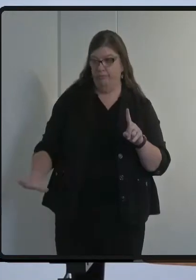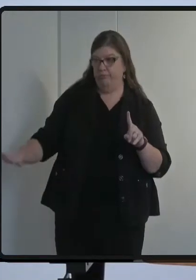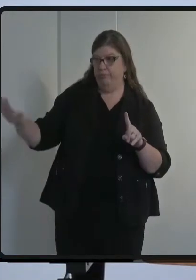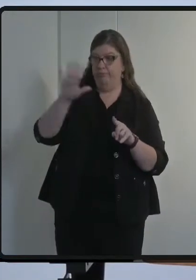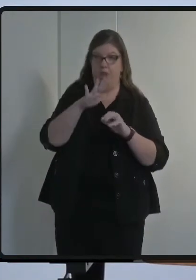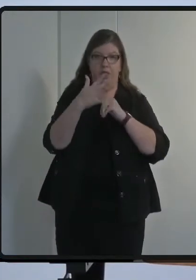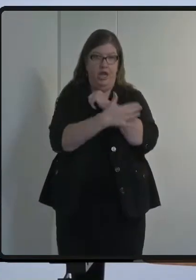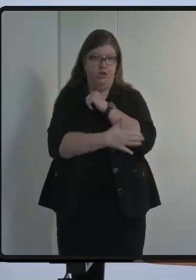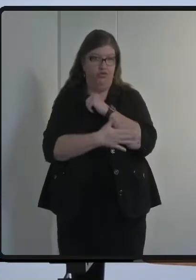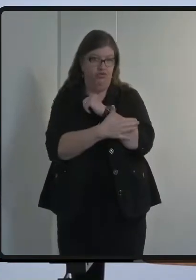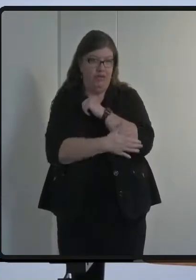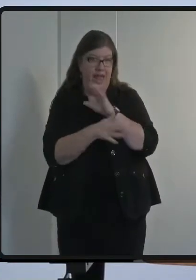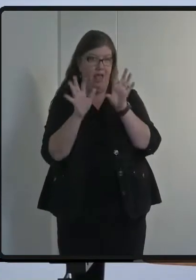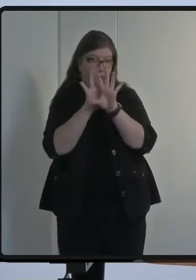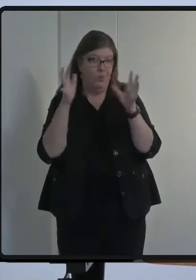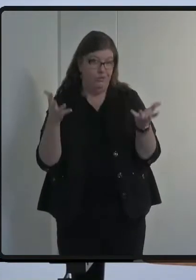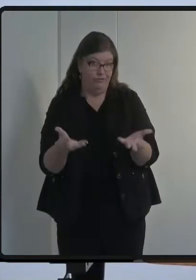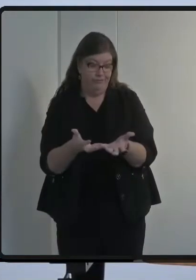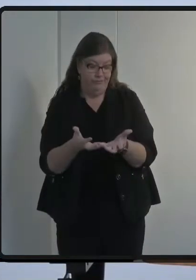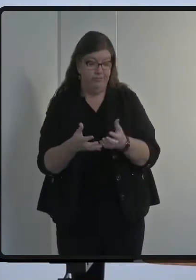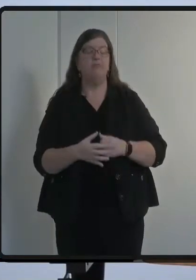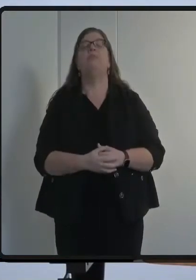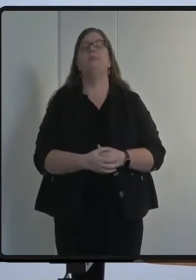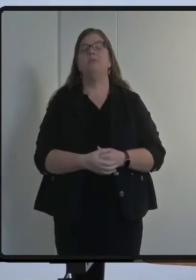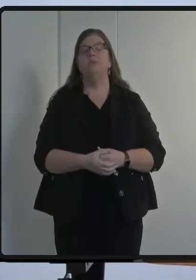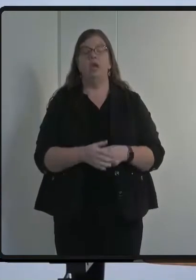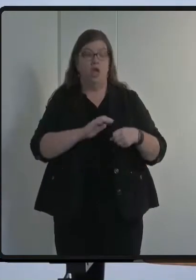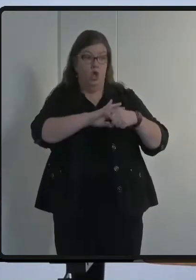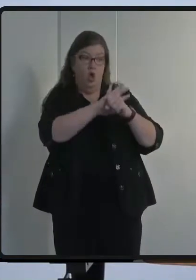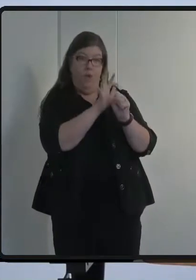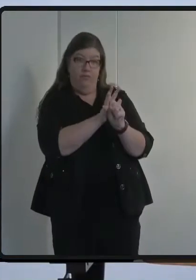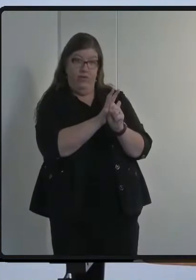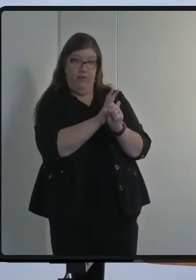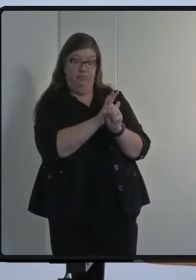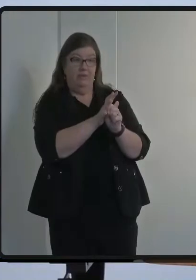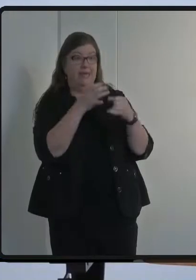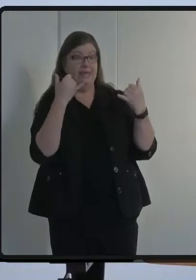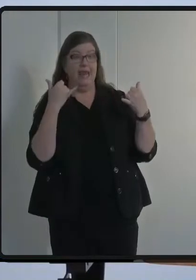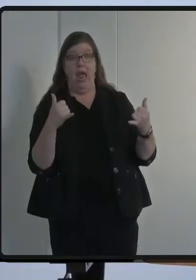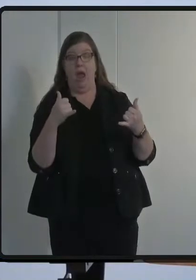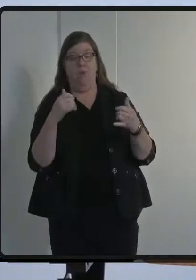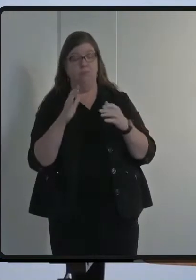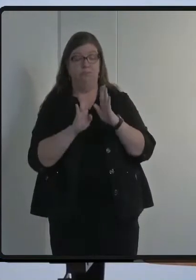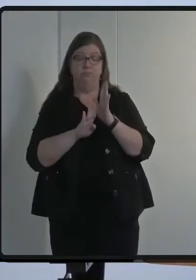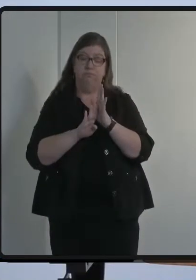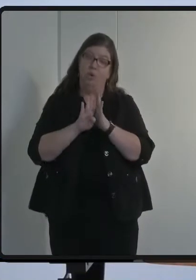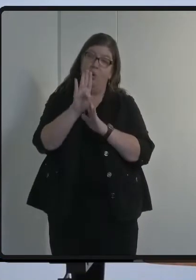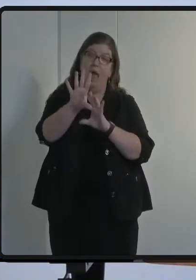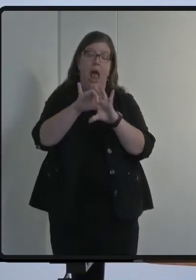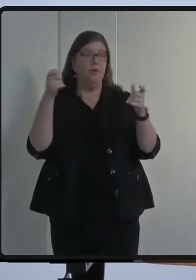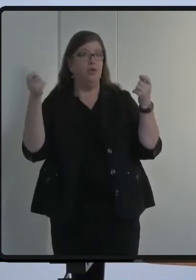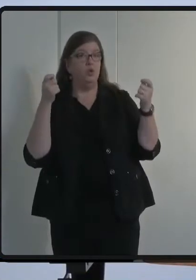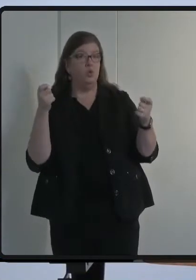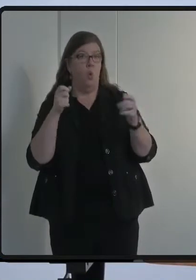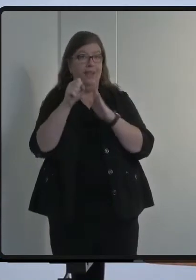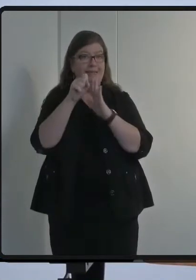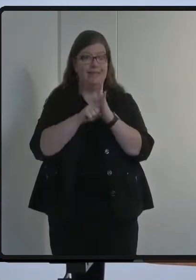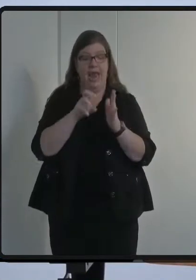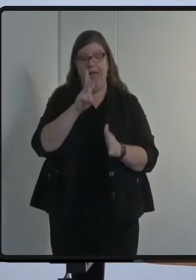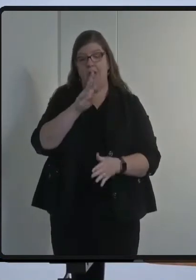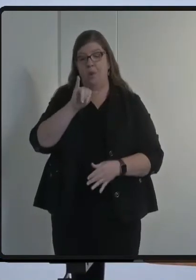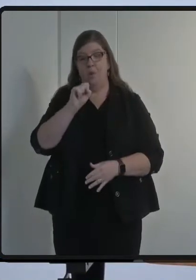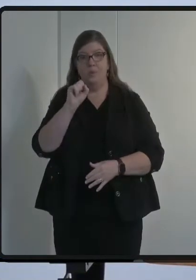around the country and the world. The COVID-19 pandemic is currently out of control in Wisconsin. Those are the words